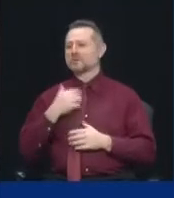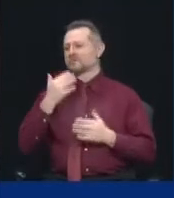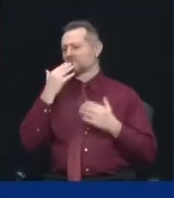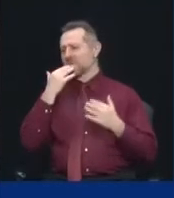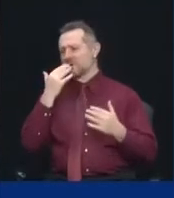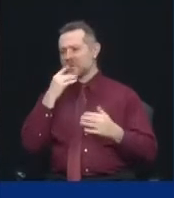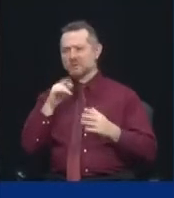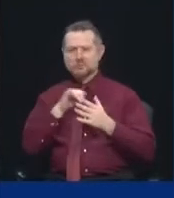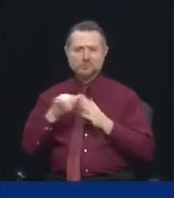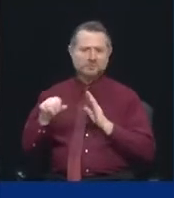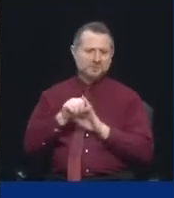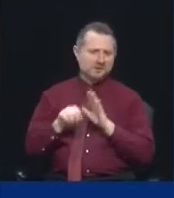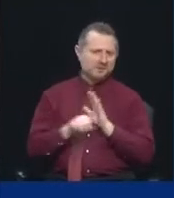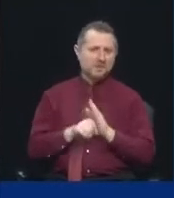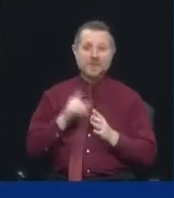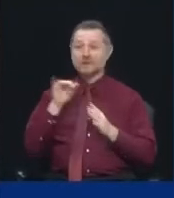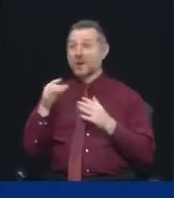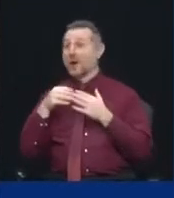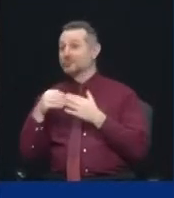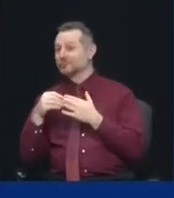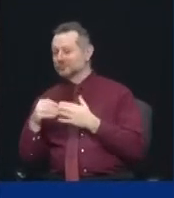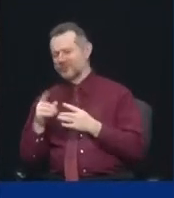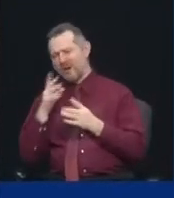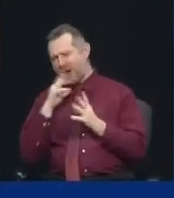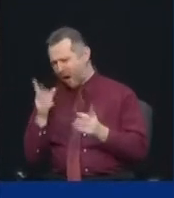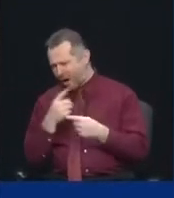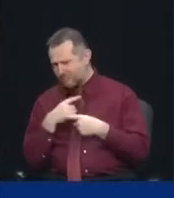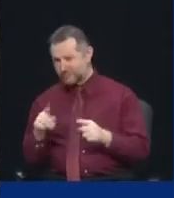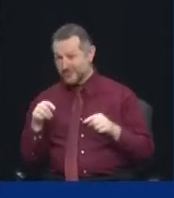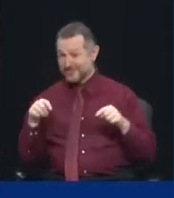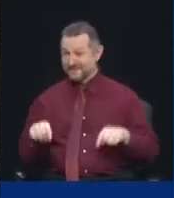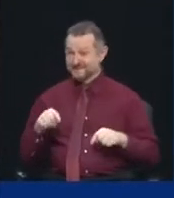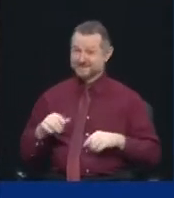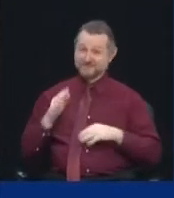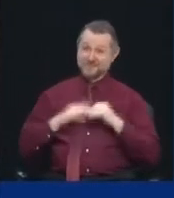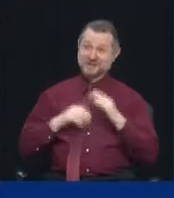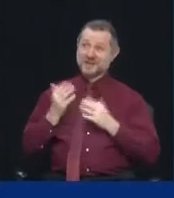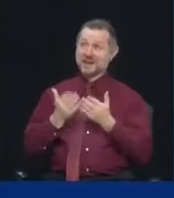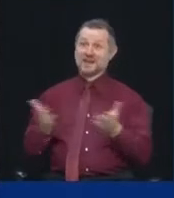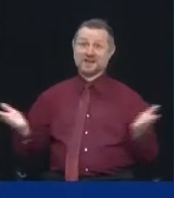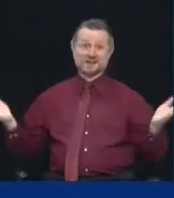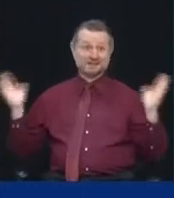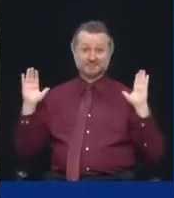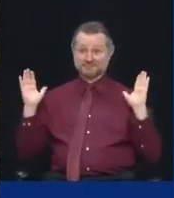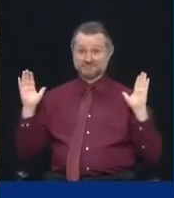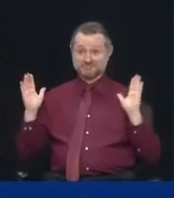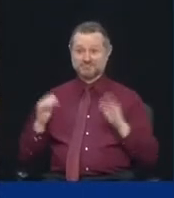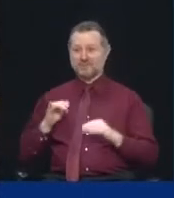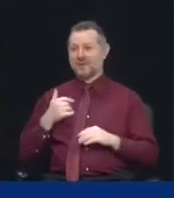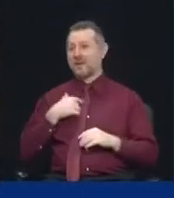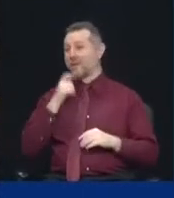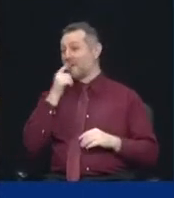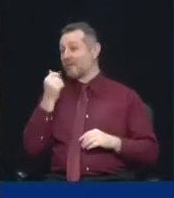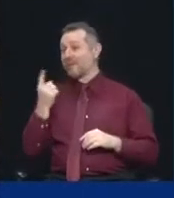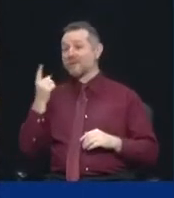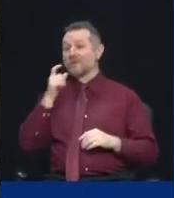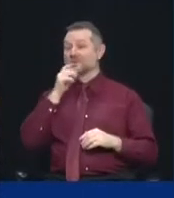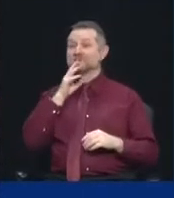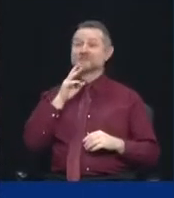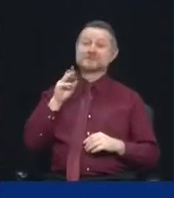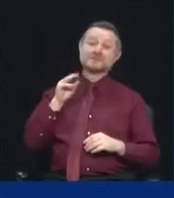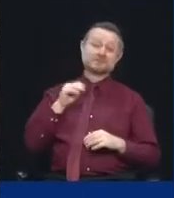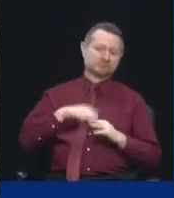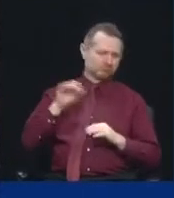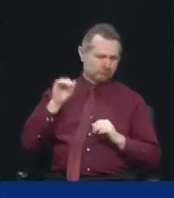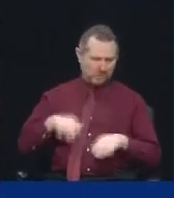and the leadership to make that happen. This facility here in Yonkers, we're very excited to know that now anybody 60 and older can walk up and get a